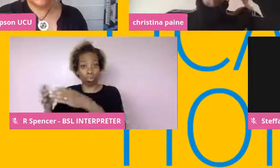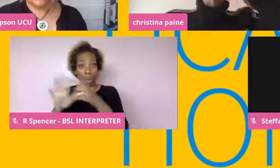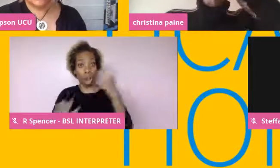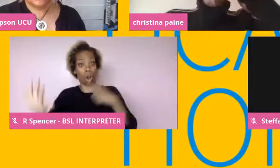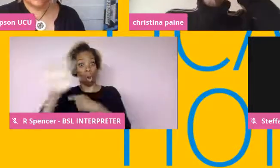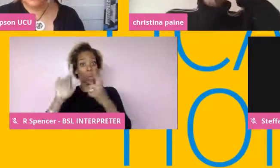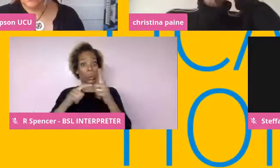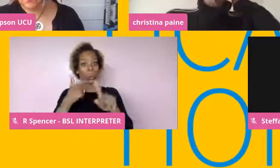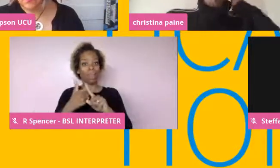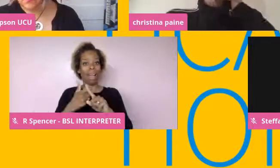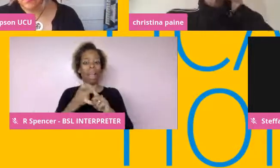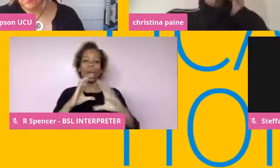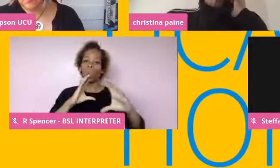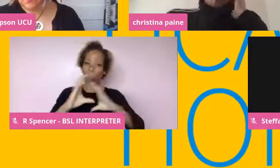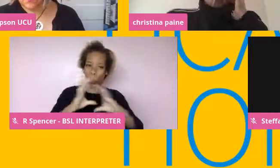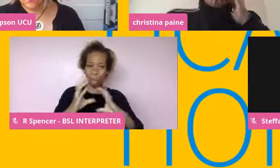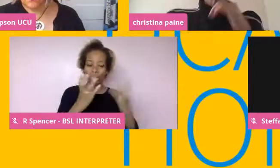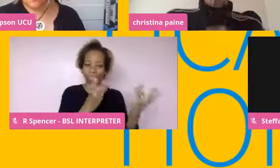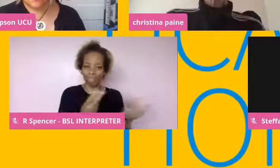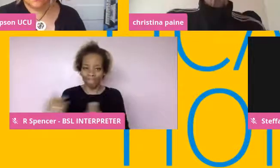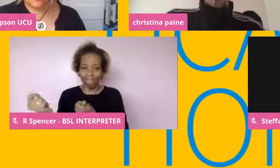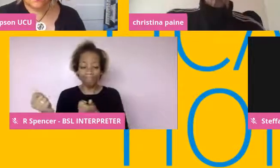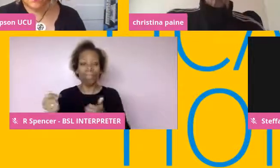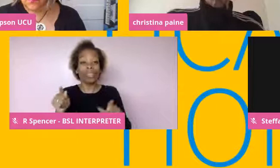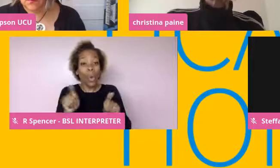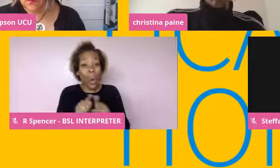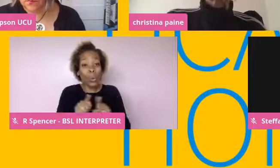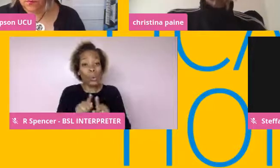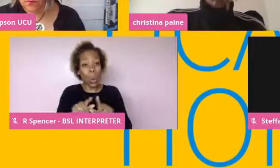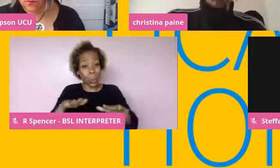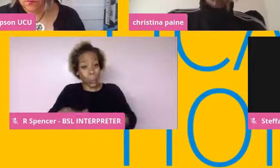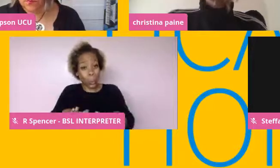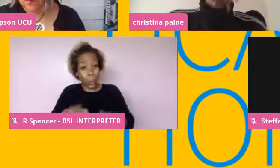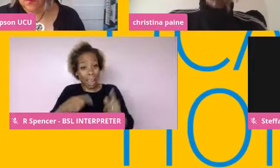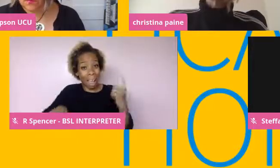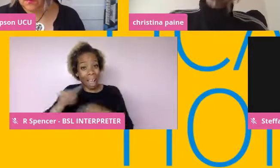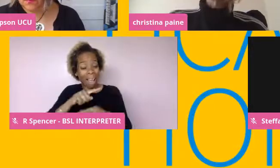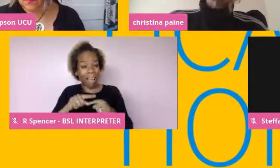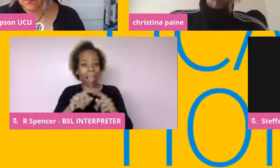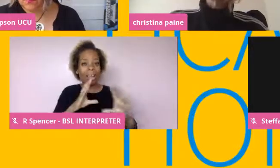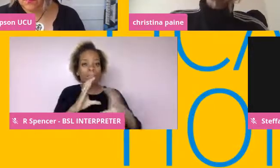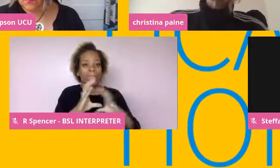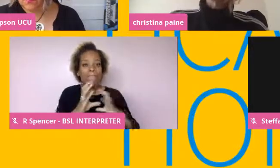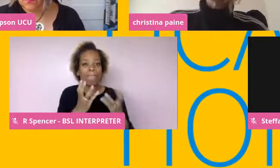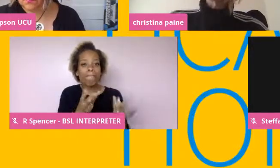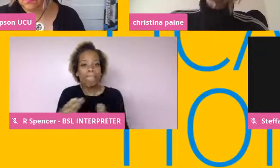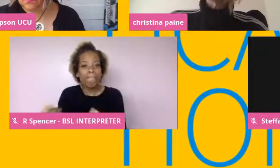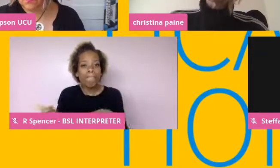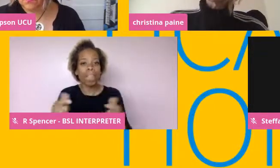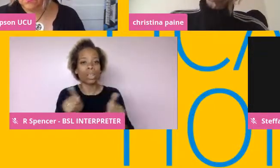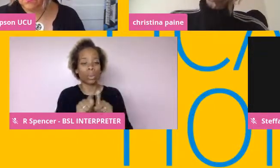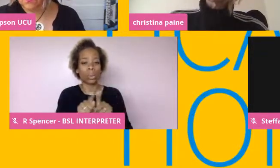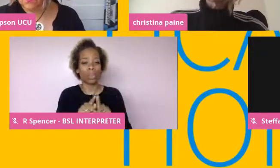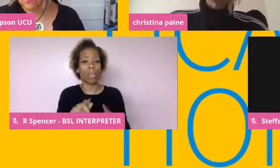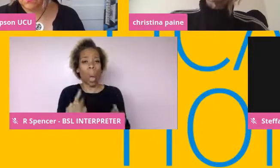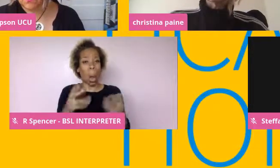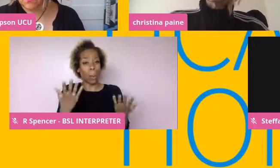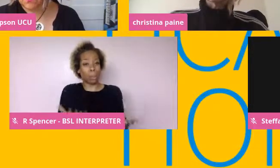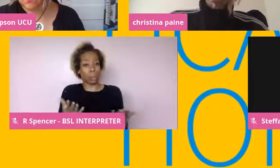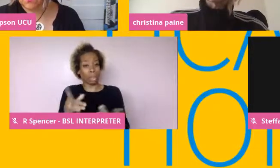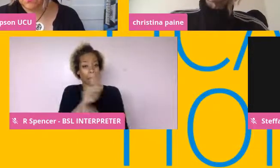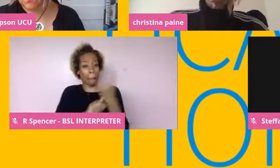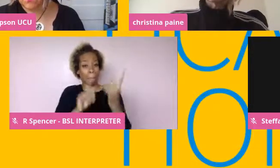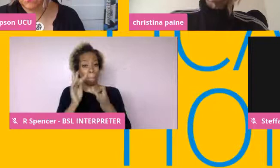between branches and the UK level of the union. So we're hoping this webinar will be a big part of making that conversation bigger, making